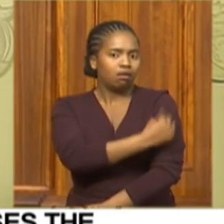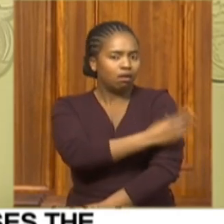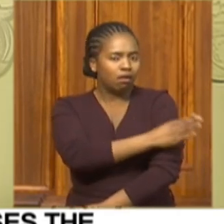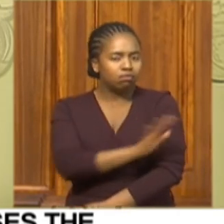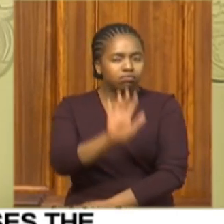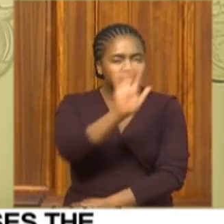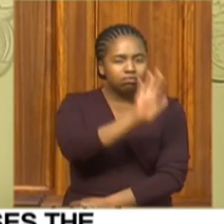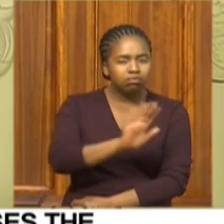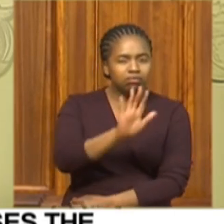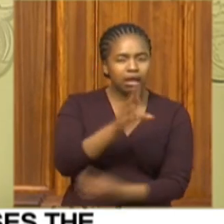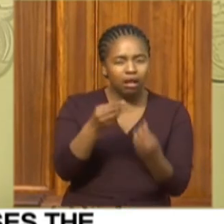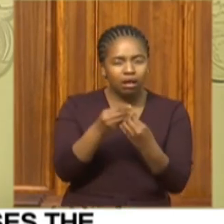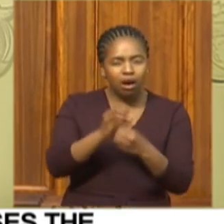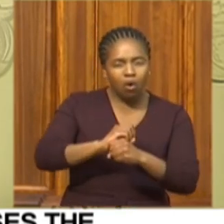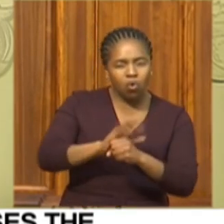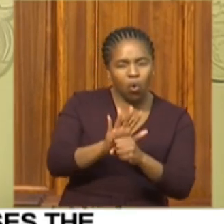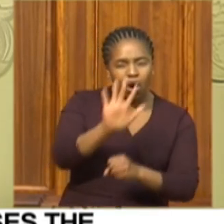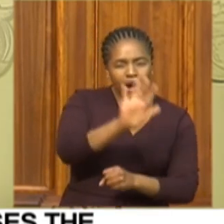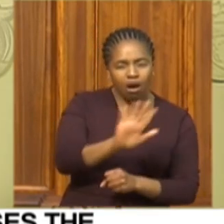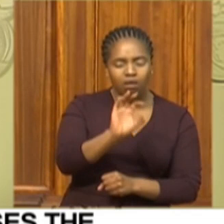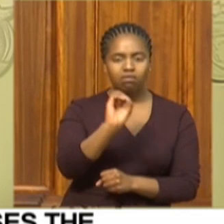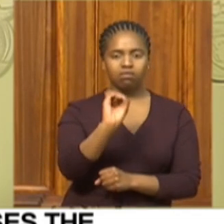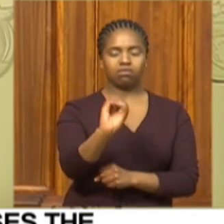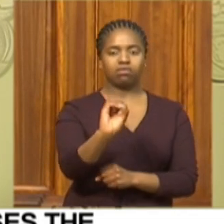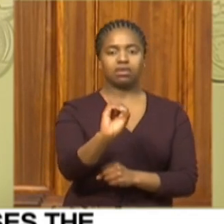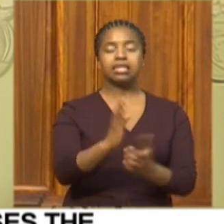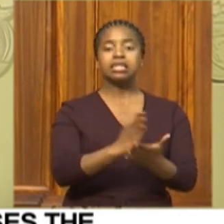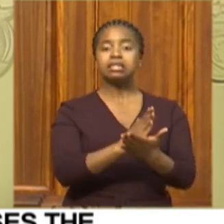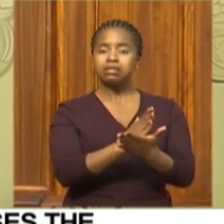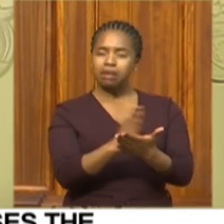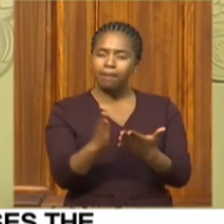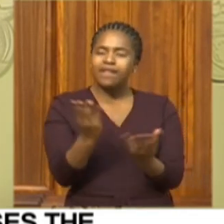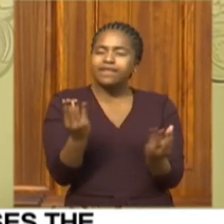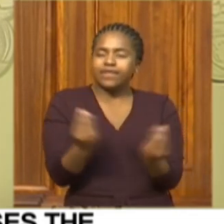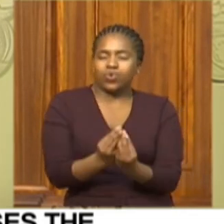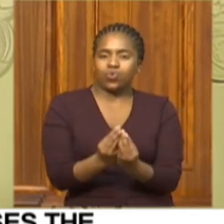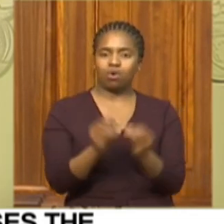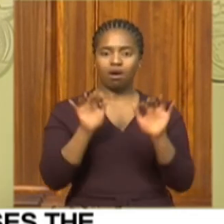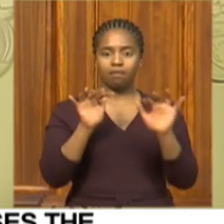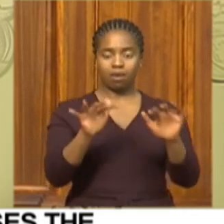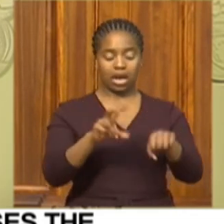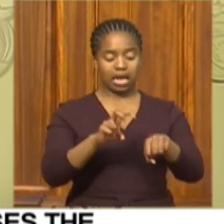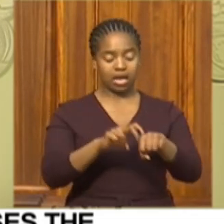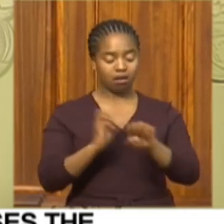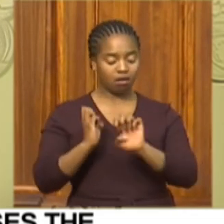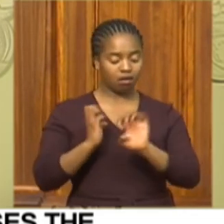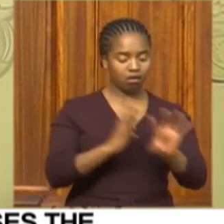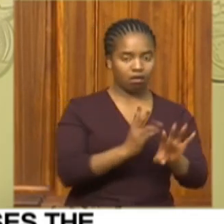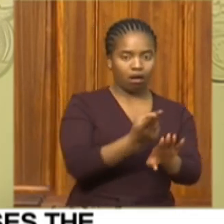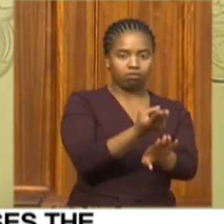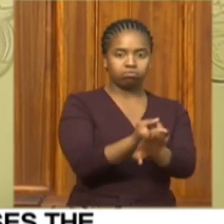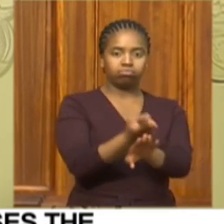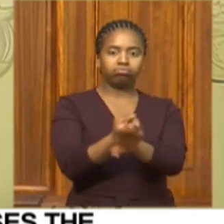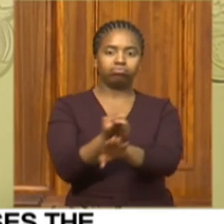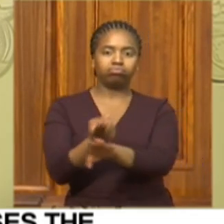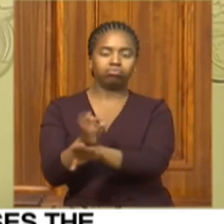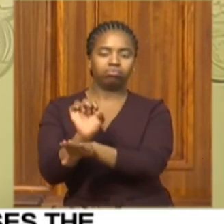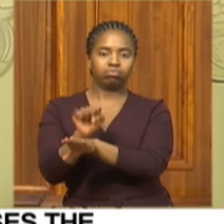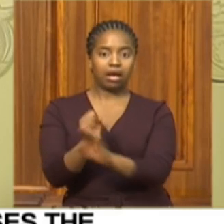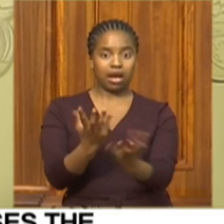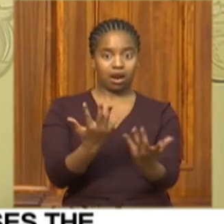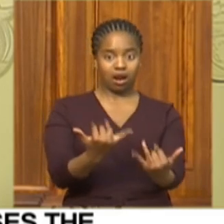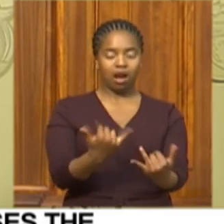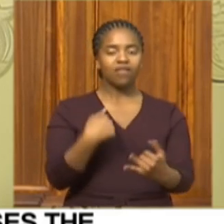finding that fewer people are requiring admission in our hospitals, and the demand for